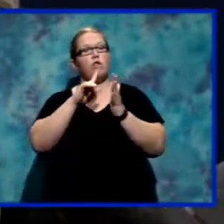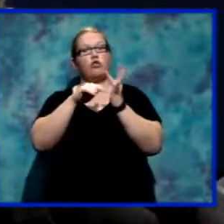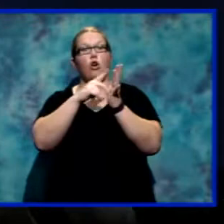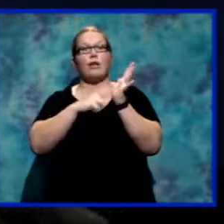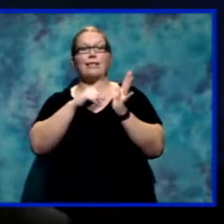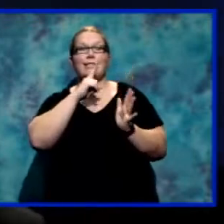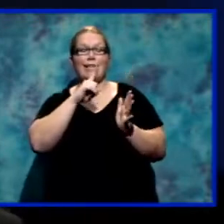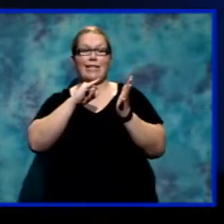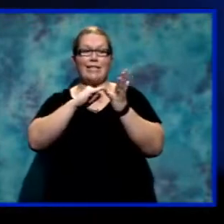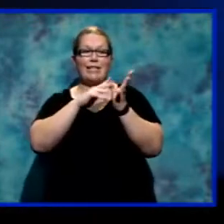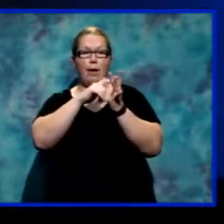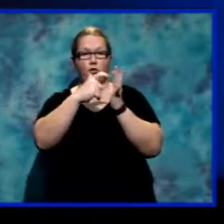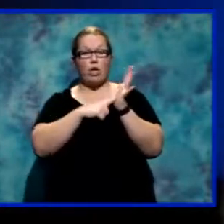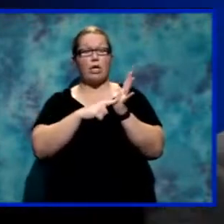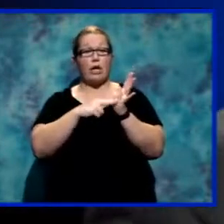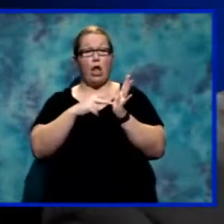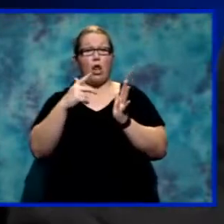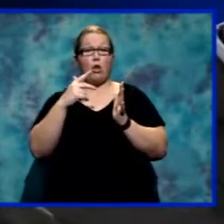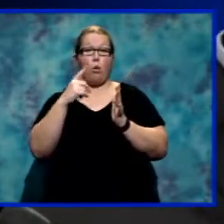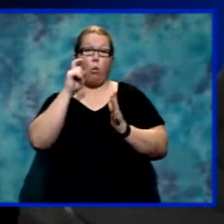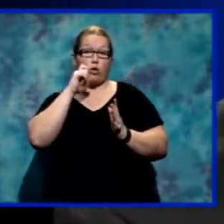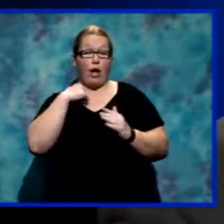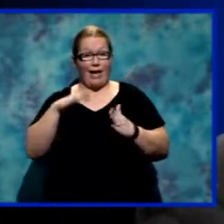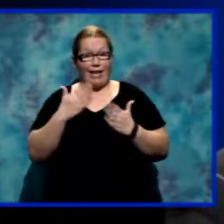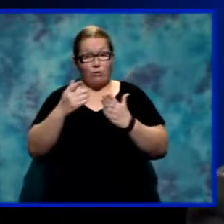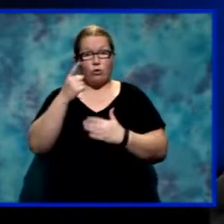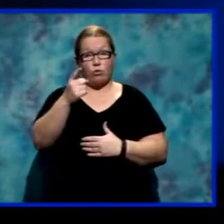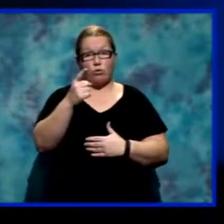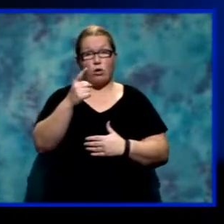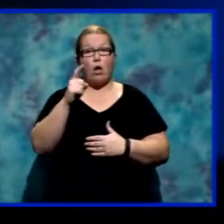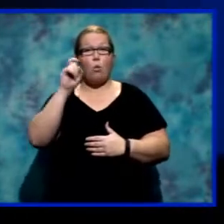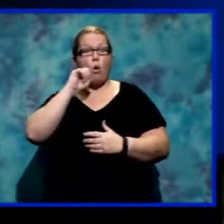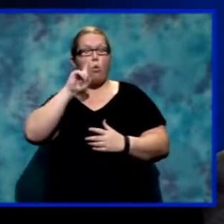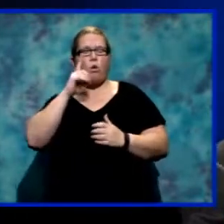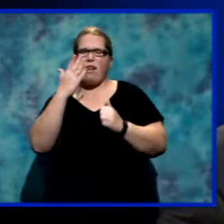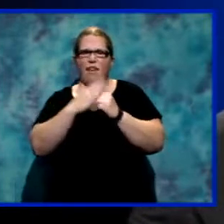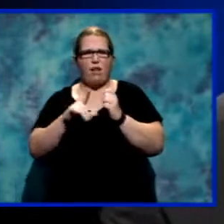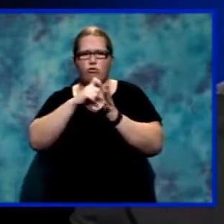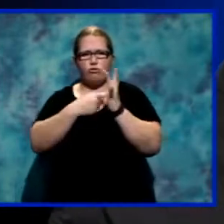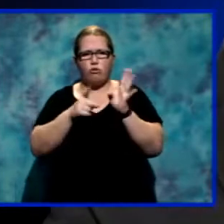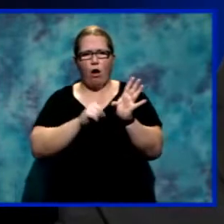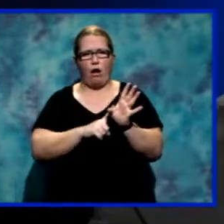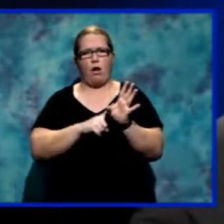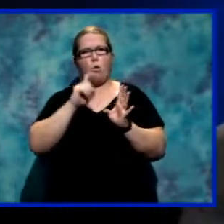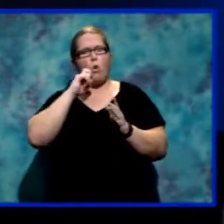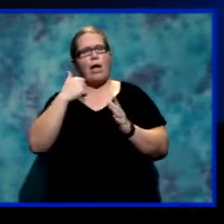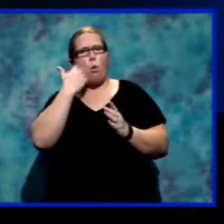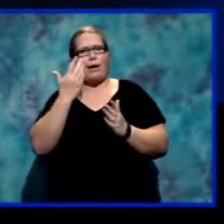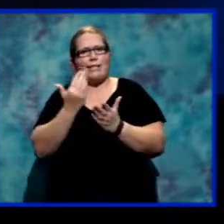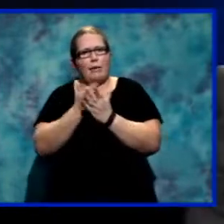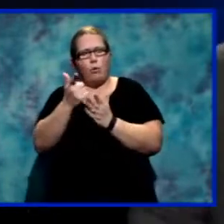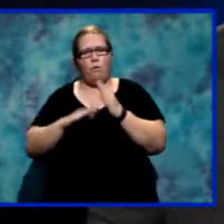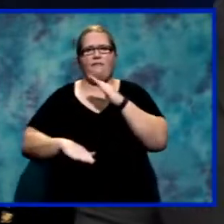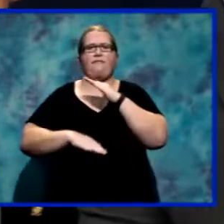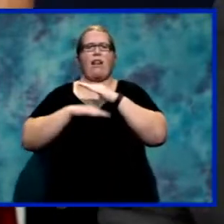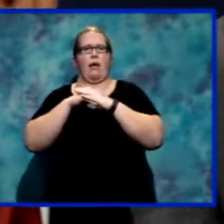"The water that I give you will never run dry. It'll always keep you filled up." And this song we're going to